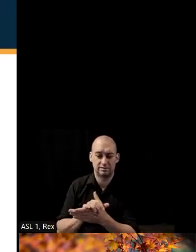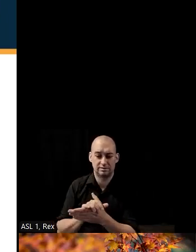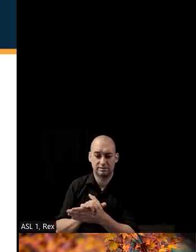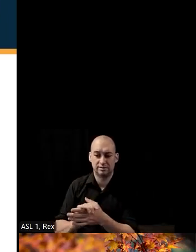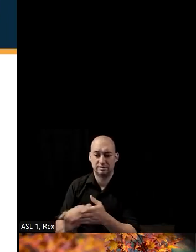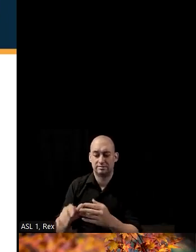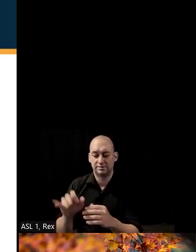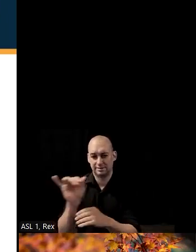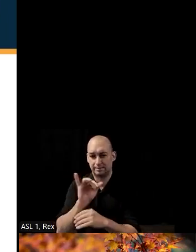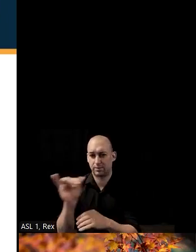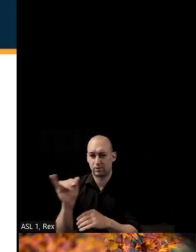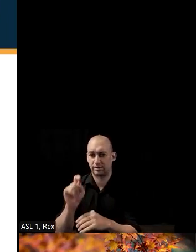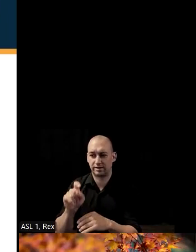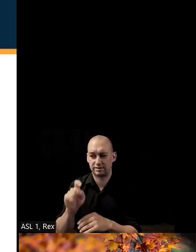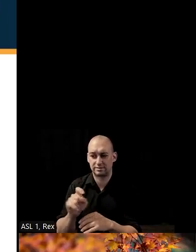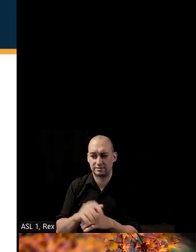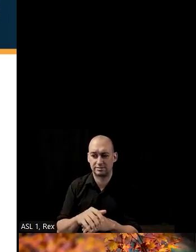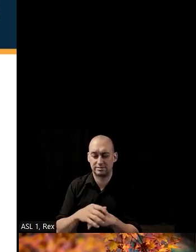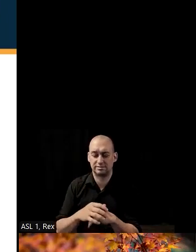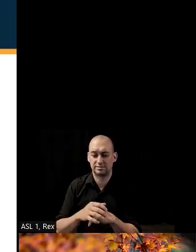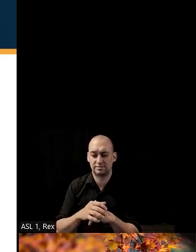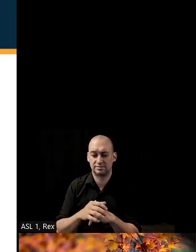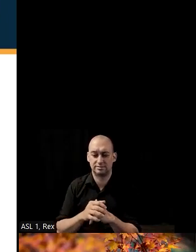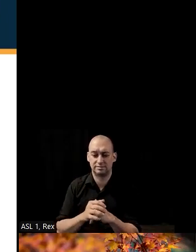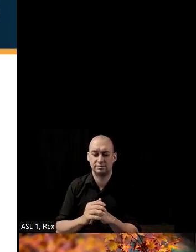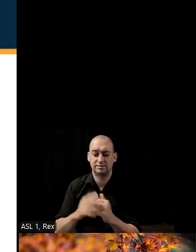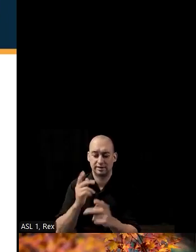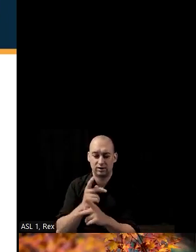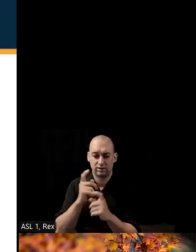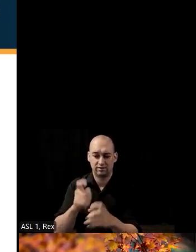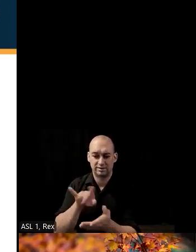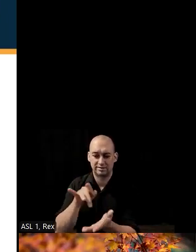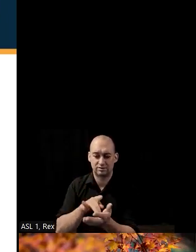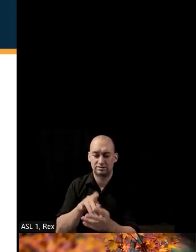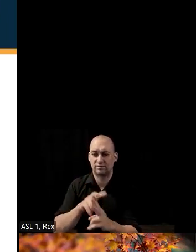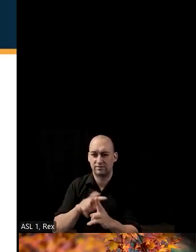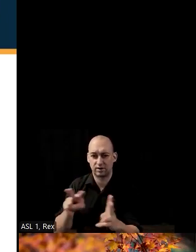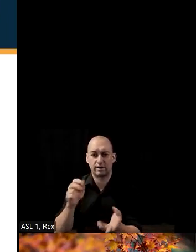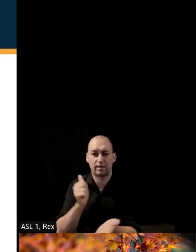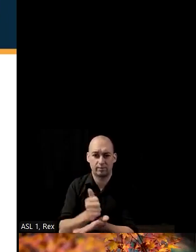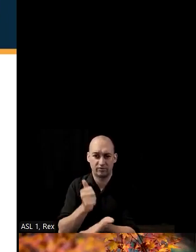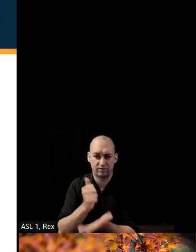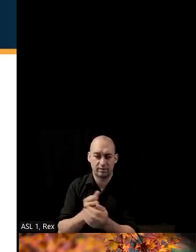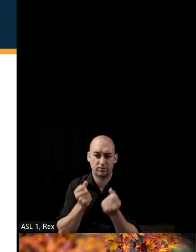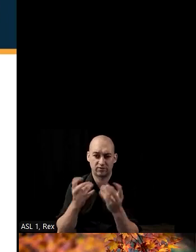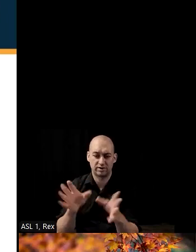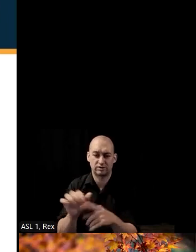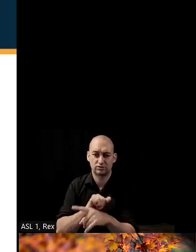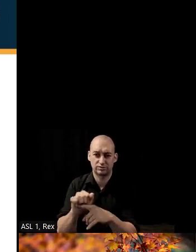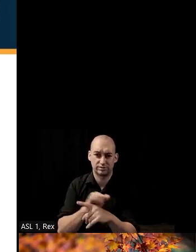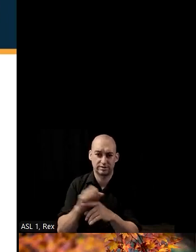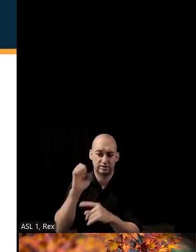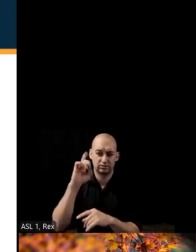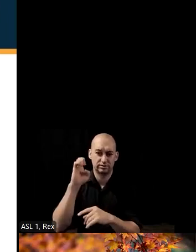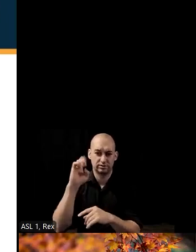needs. Our caregiving resource centers, which again is just so helpful to provide training, education,